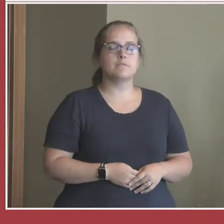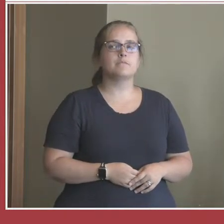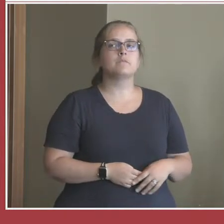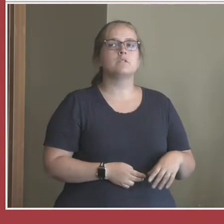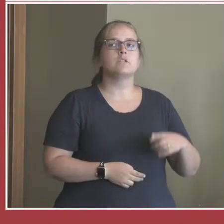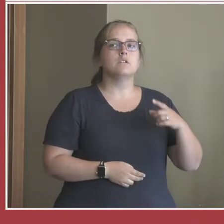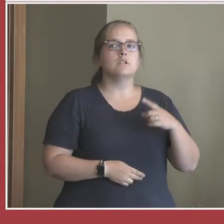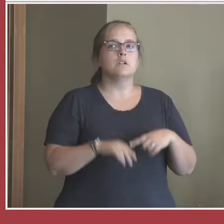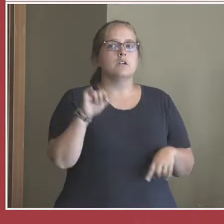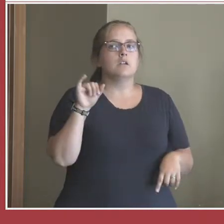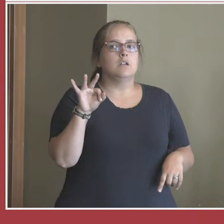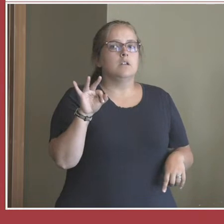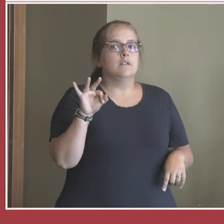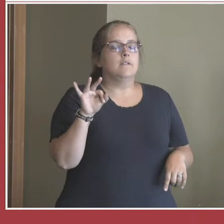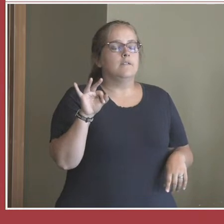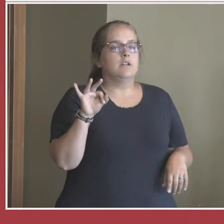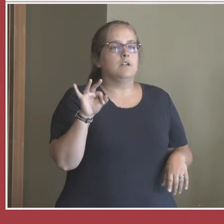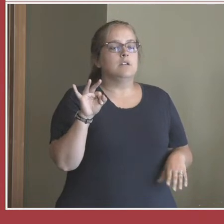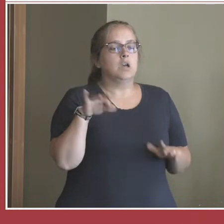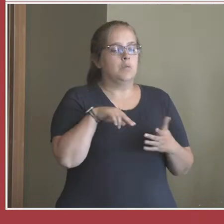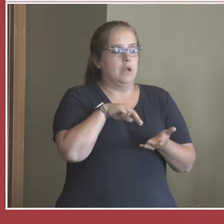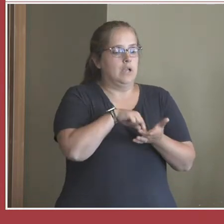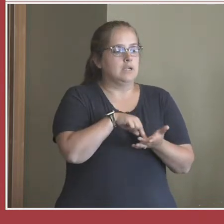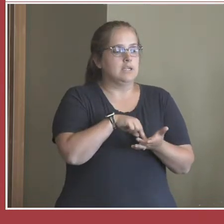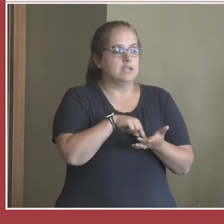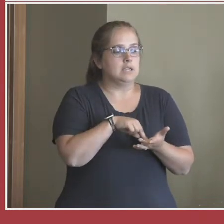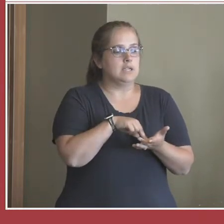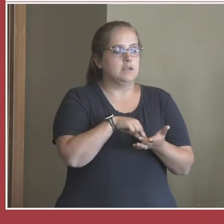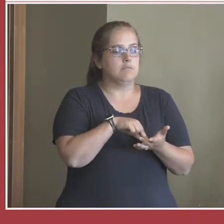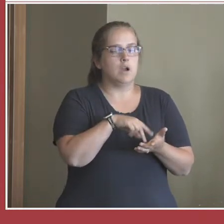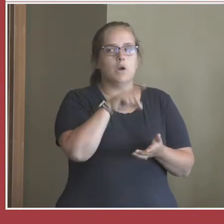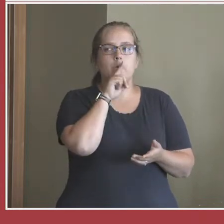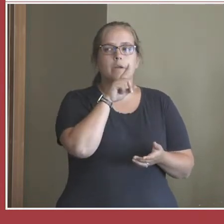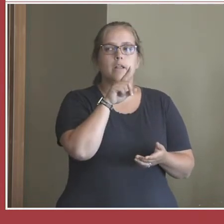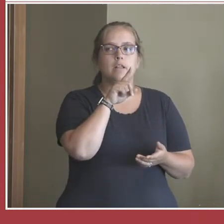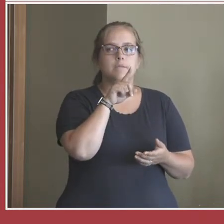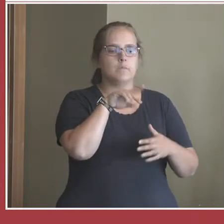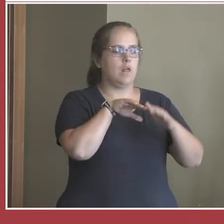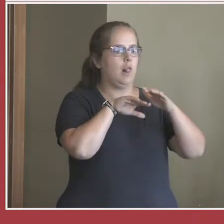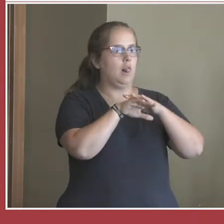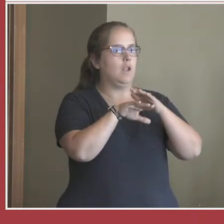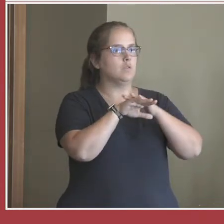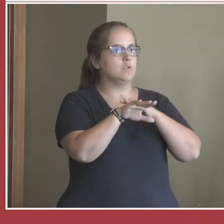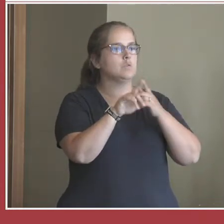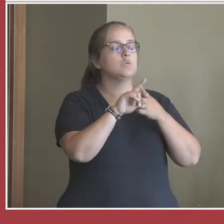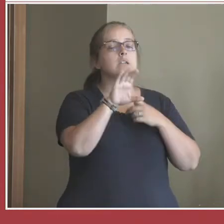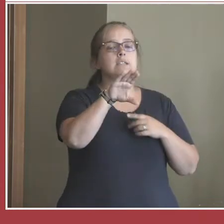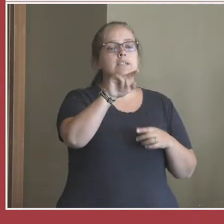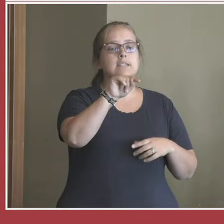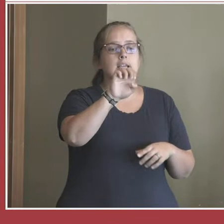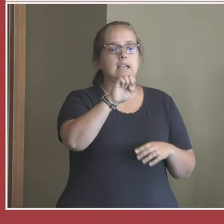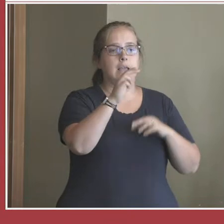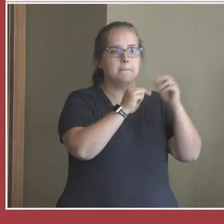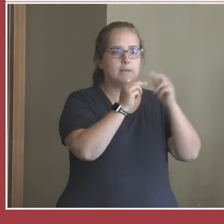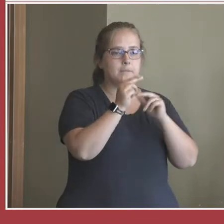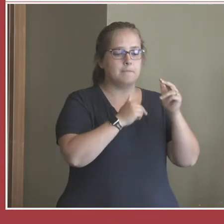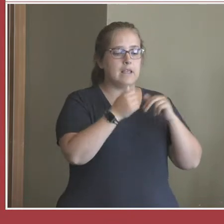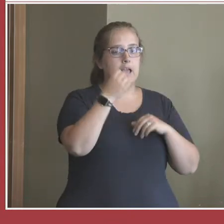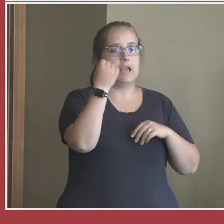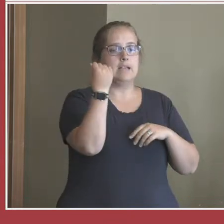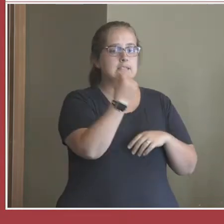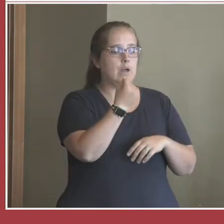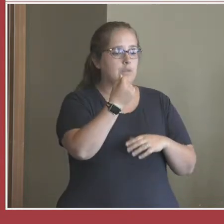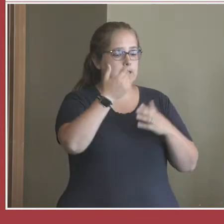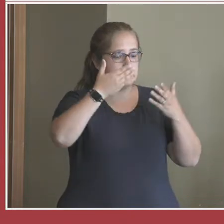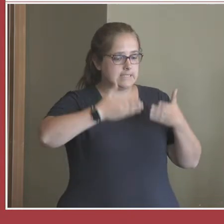This would be if you were standing really at the entry to the CTE building on the south side of the campus